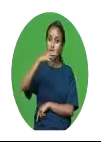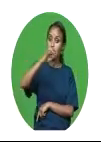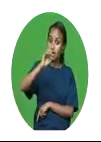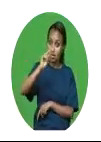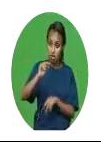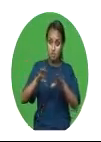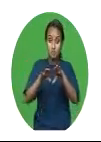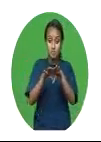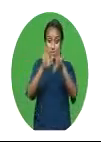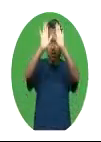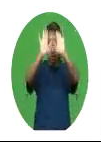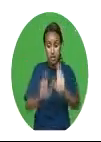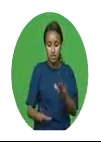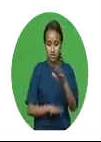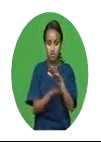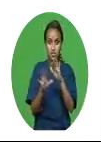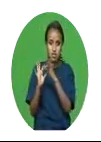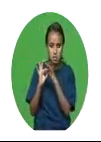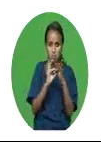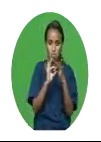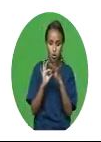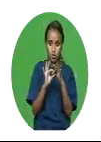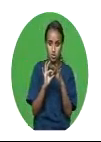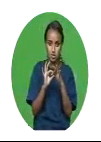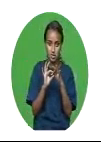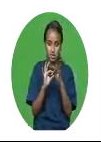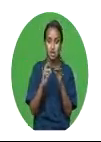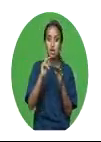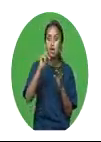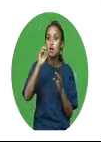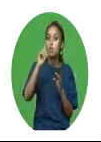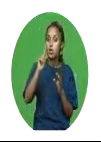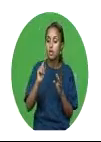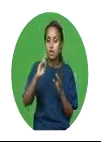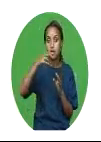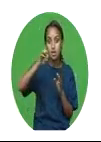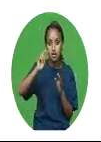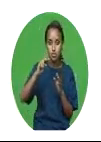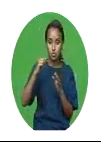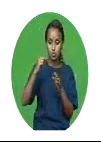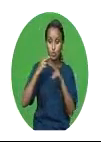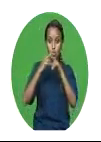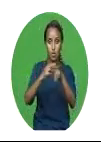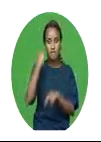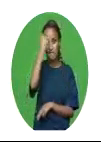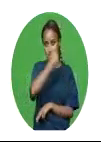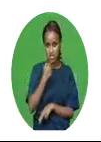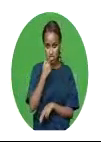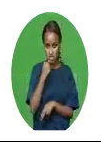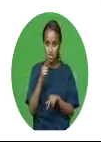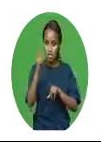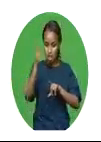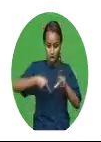Plane surfaces that bound polyhedra are called faces of the solids. Lines